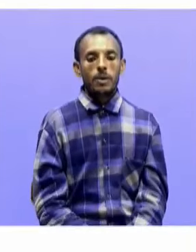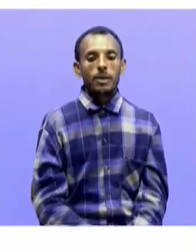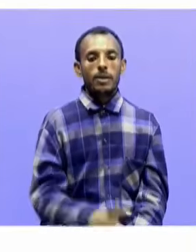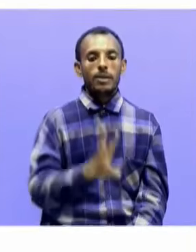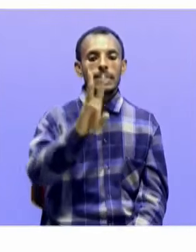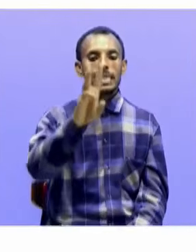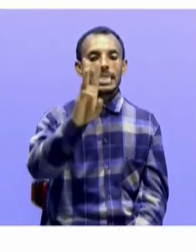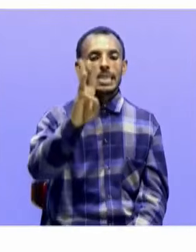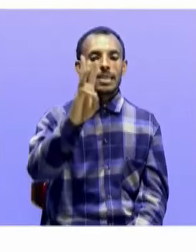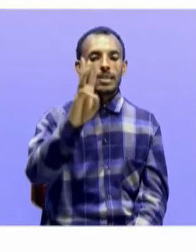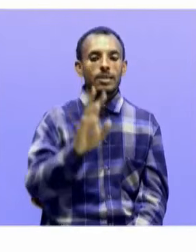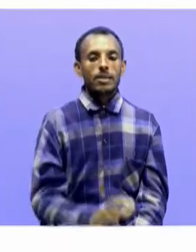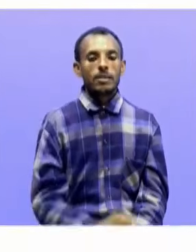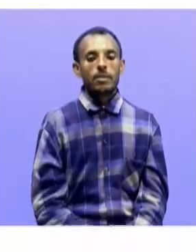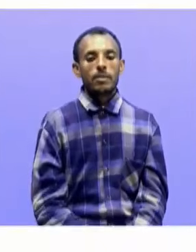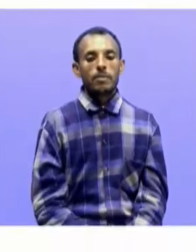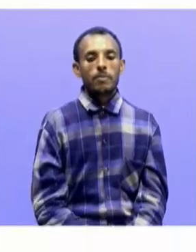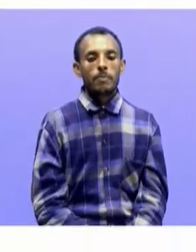6,